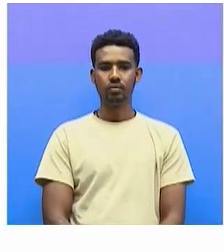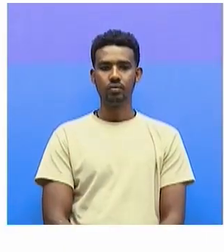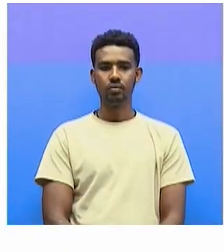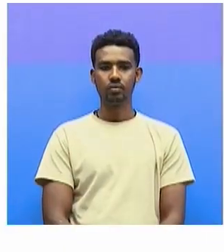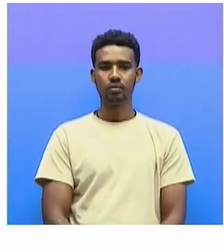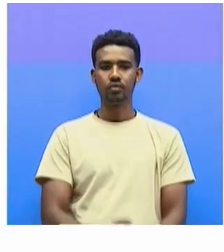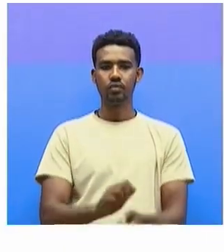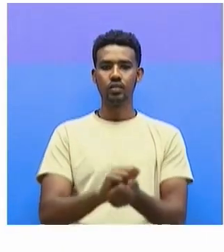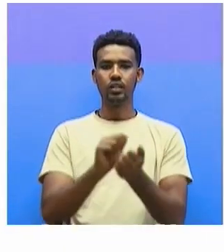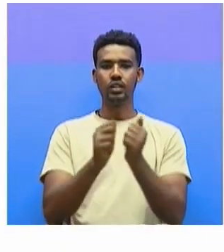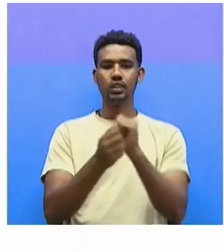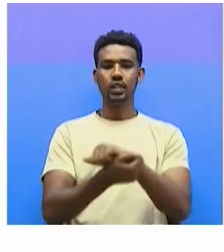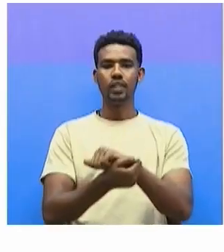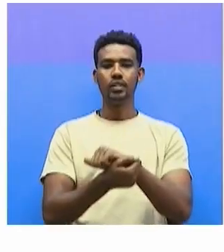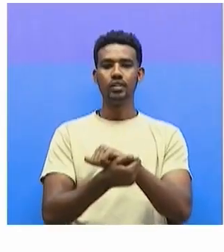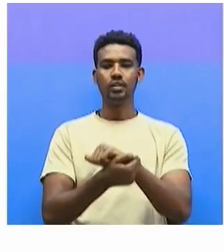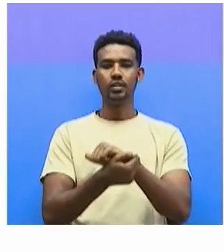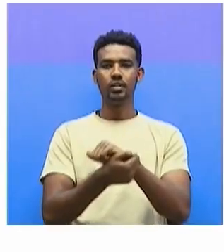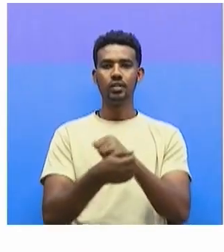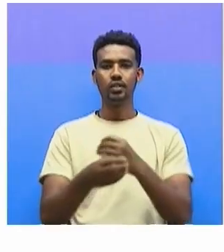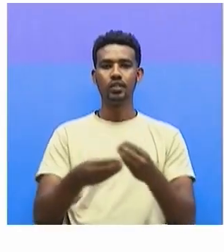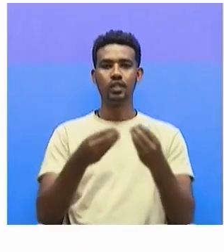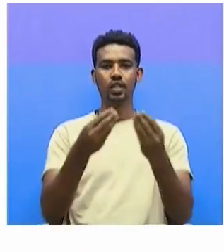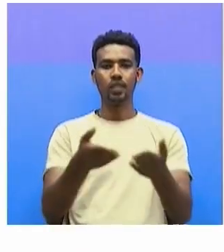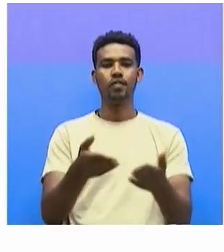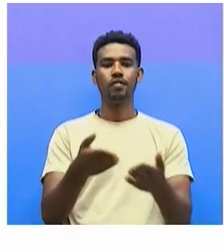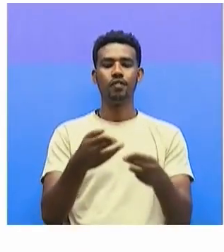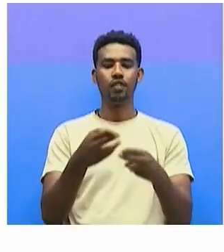Give short